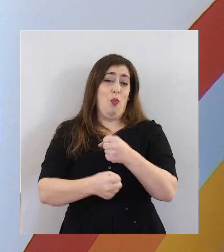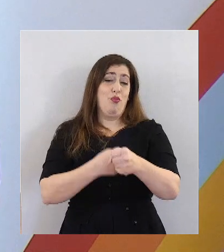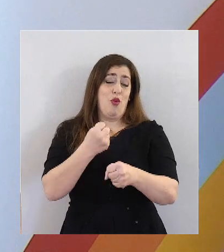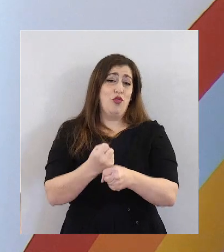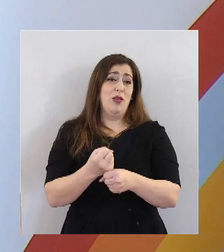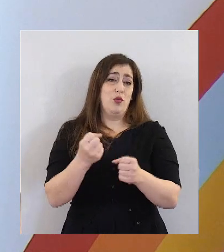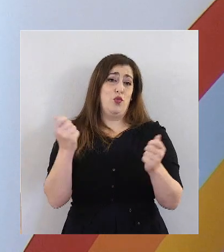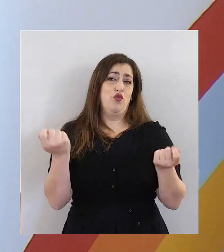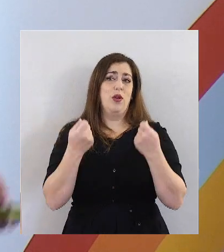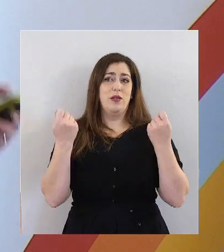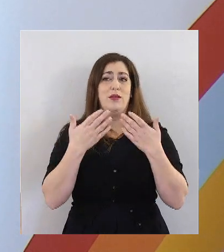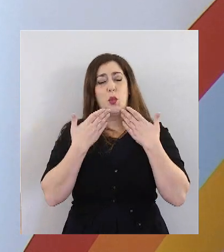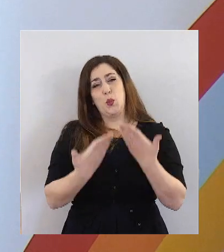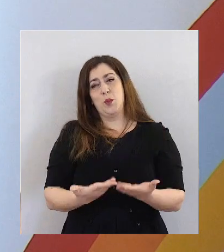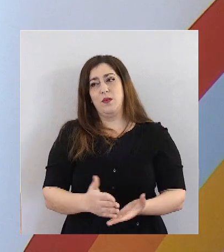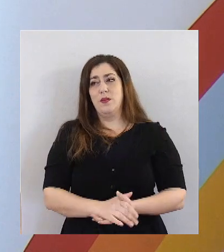them.